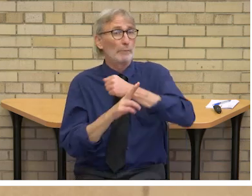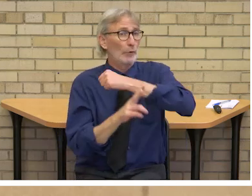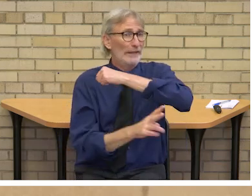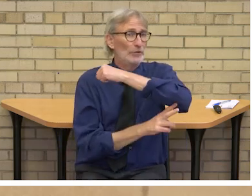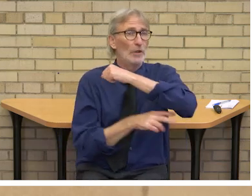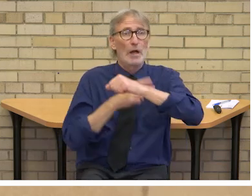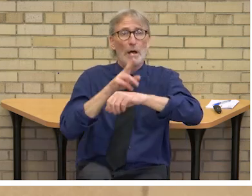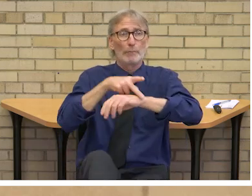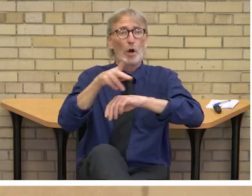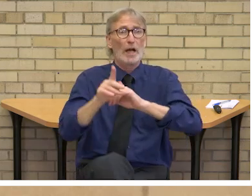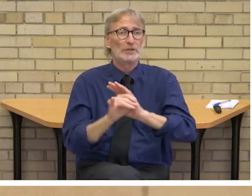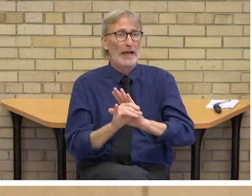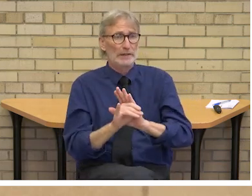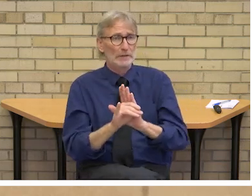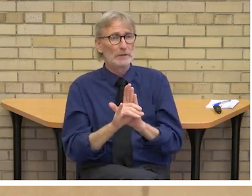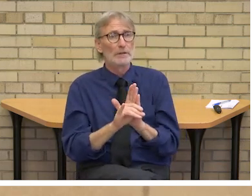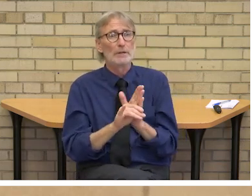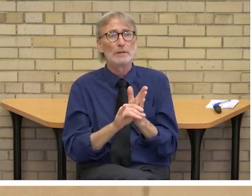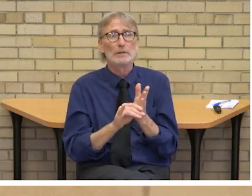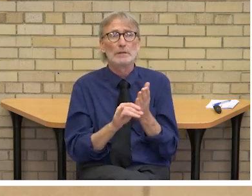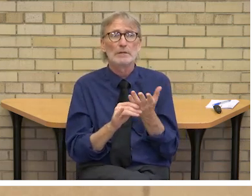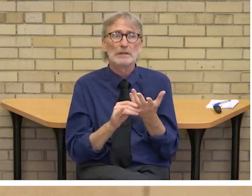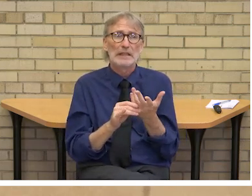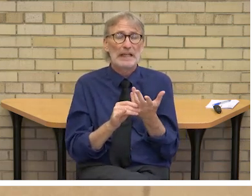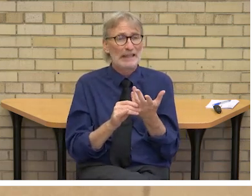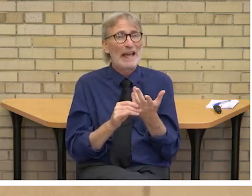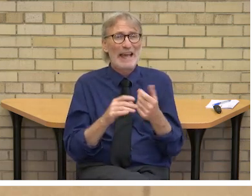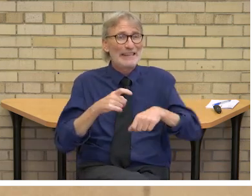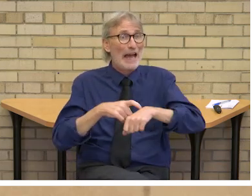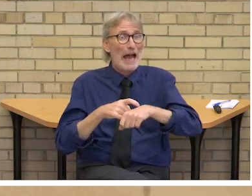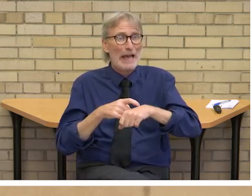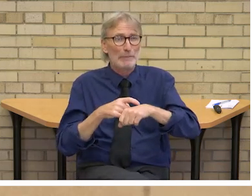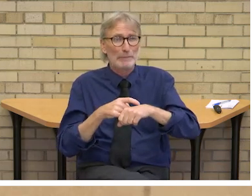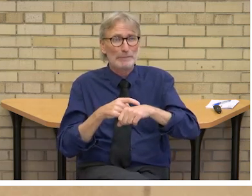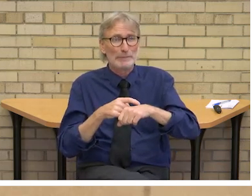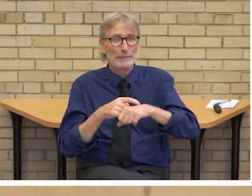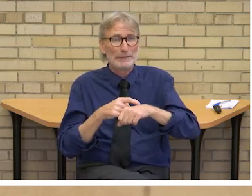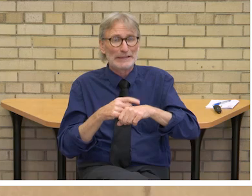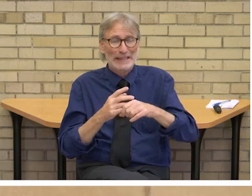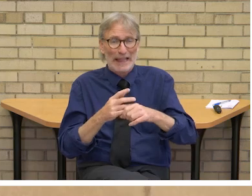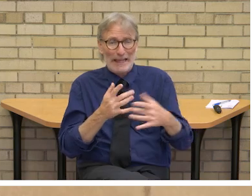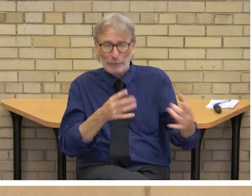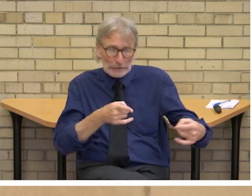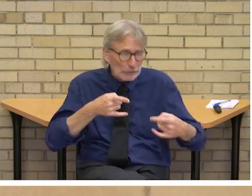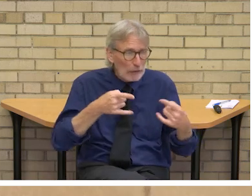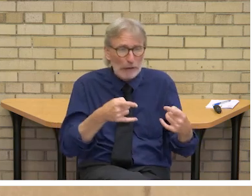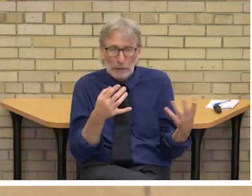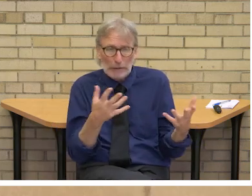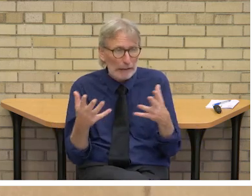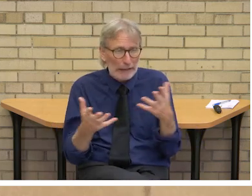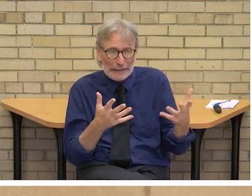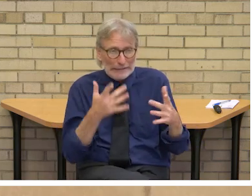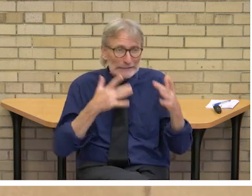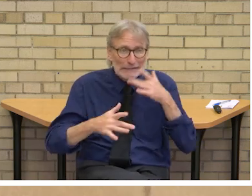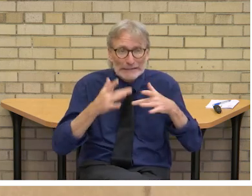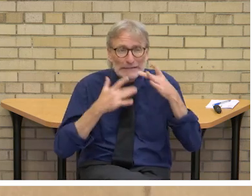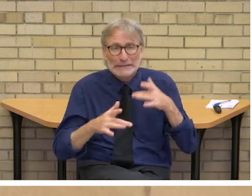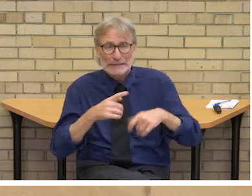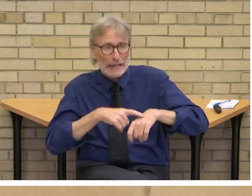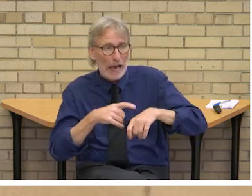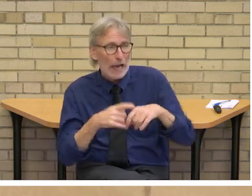projects, the timeline is cumbersome. The amount